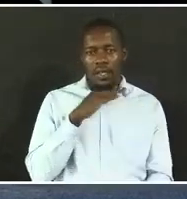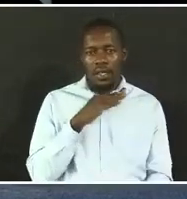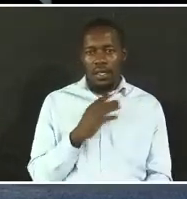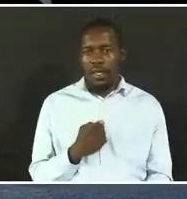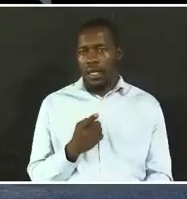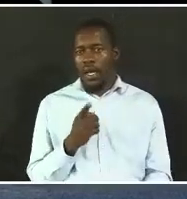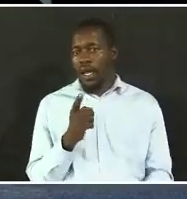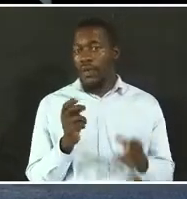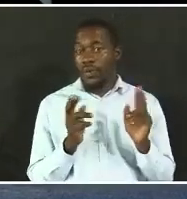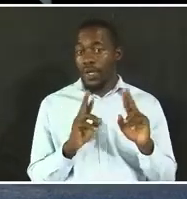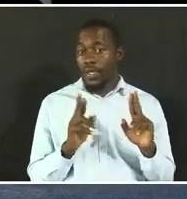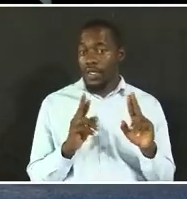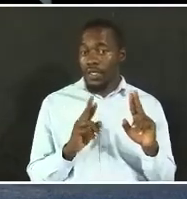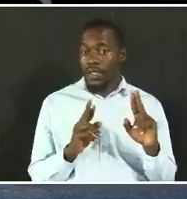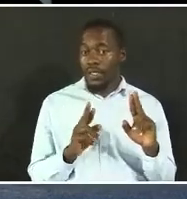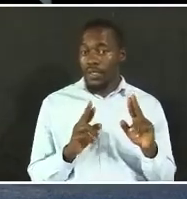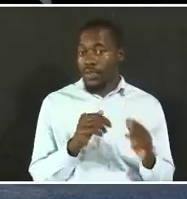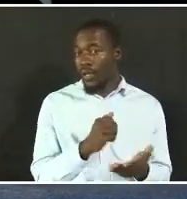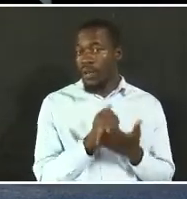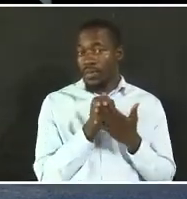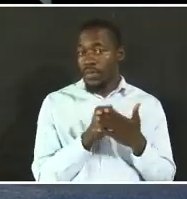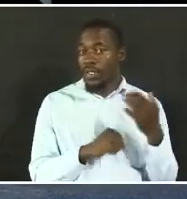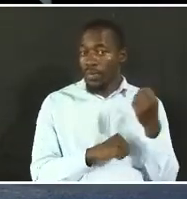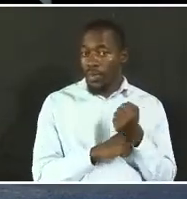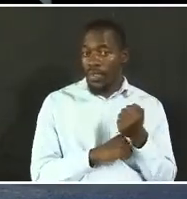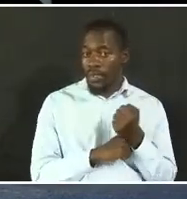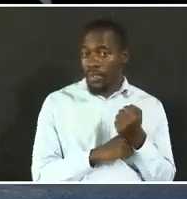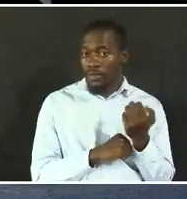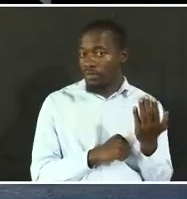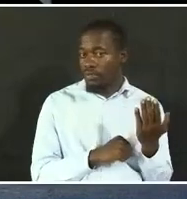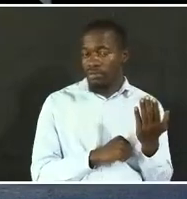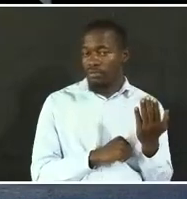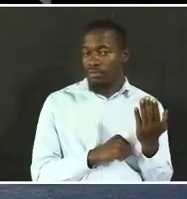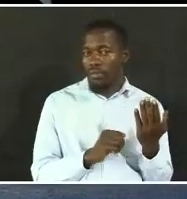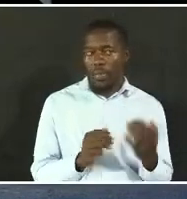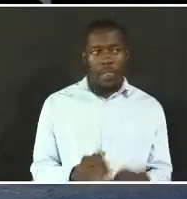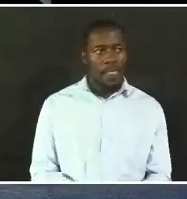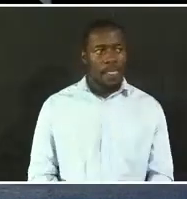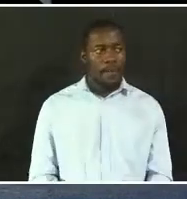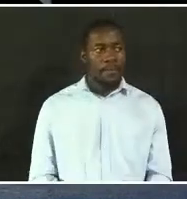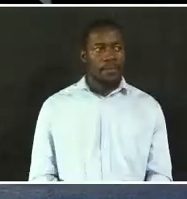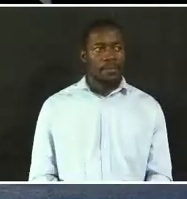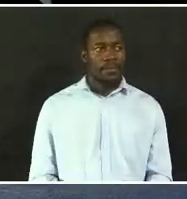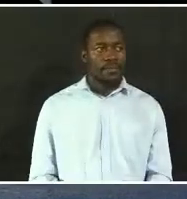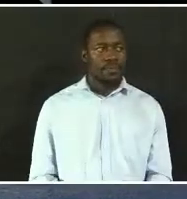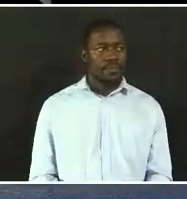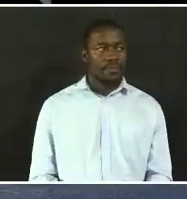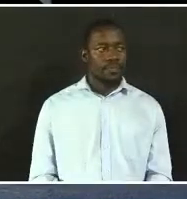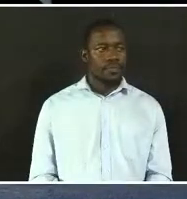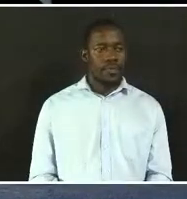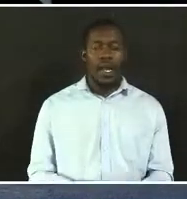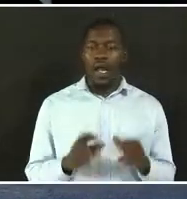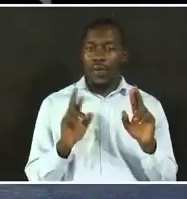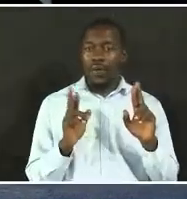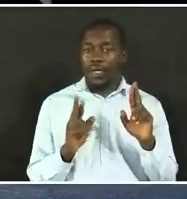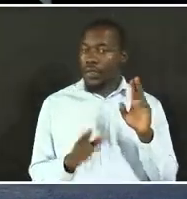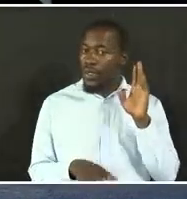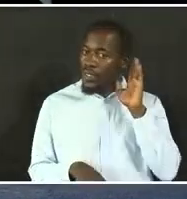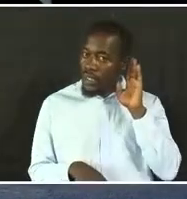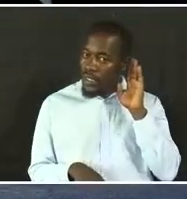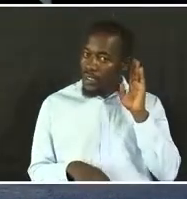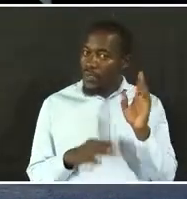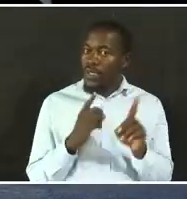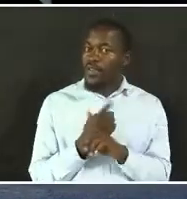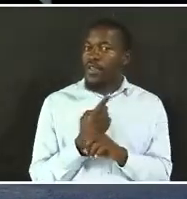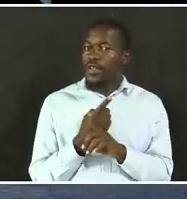start sympathizing with their situation that they start feeling so bad about what is going on in their life or in the status in